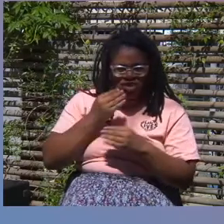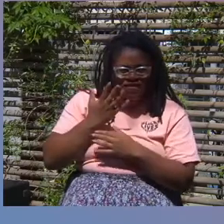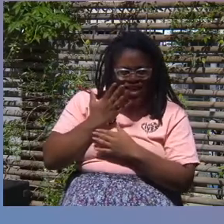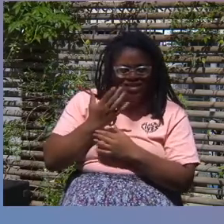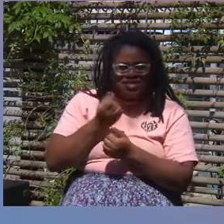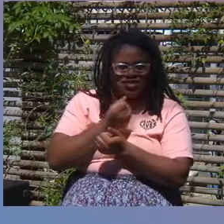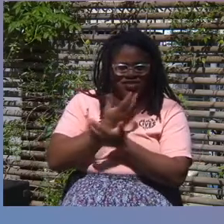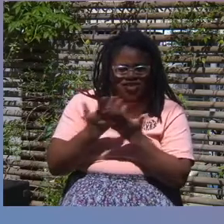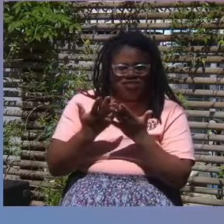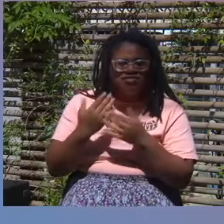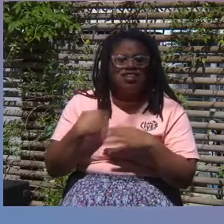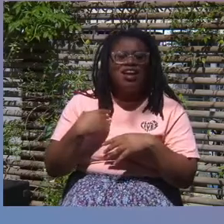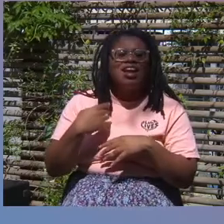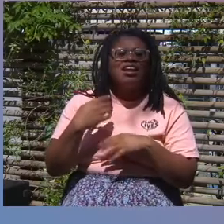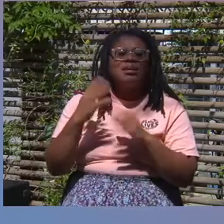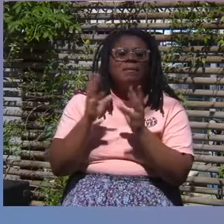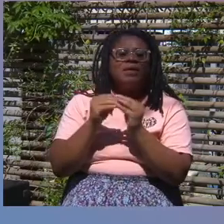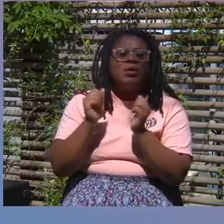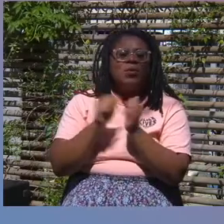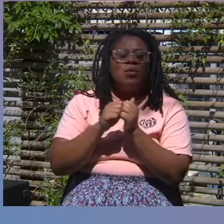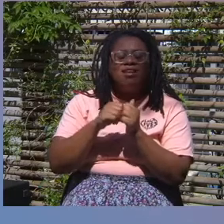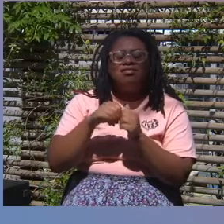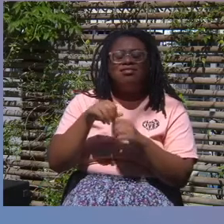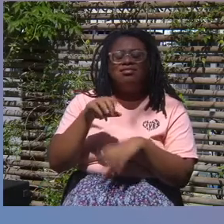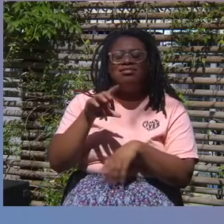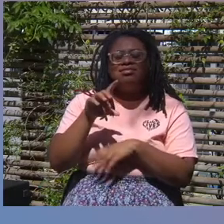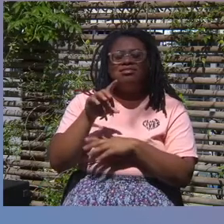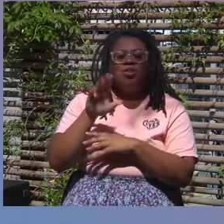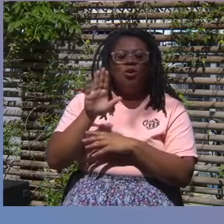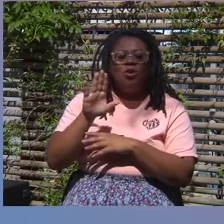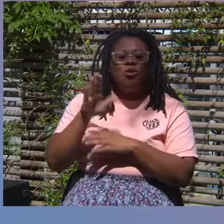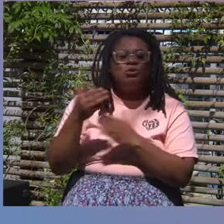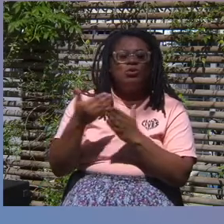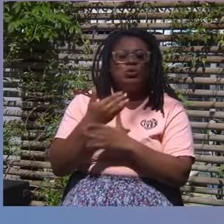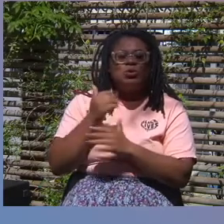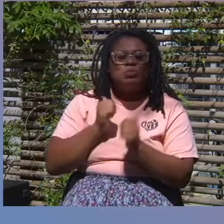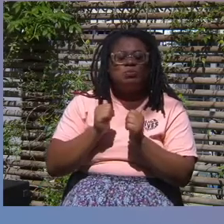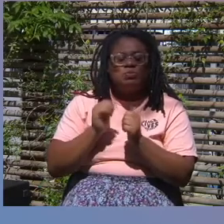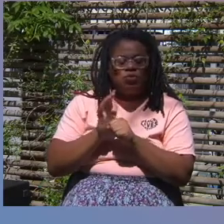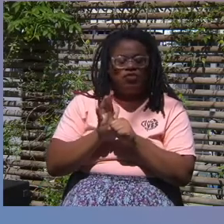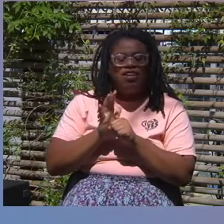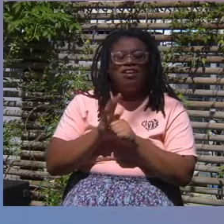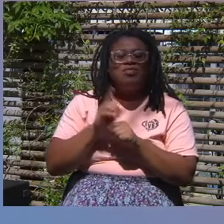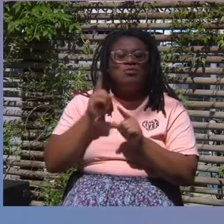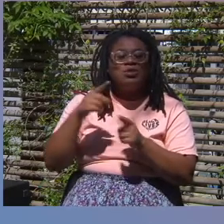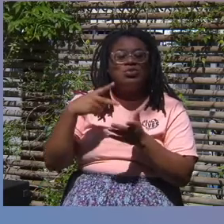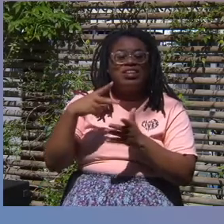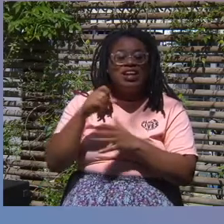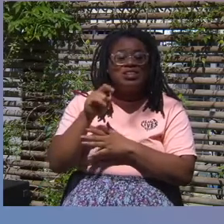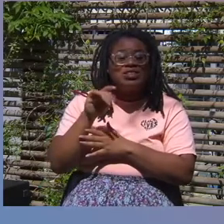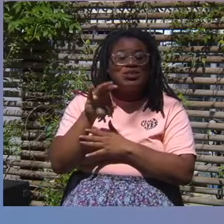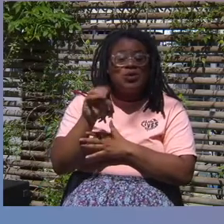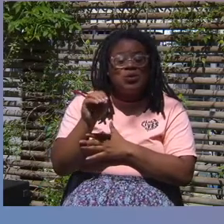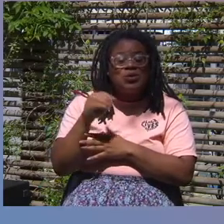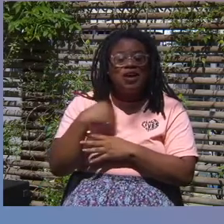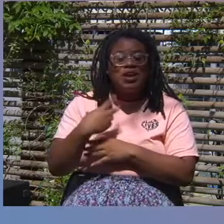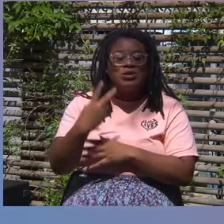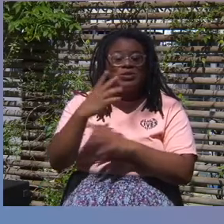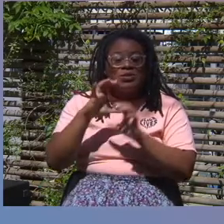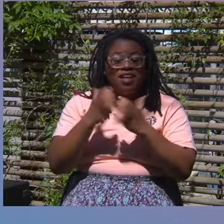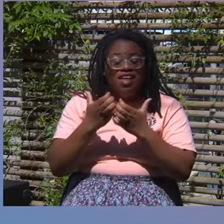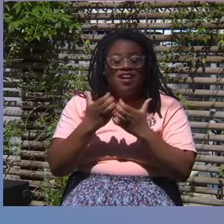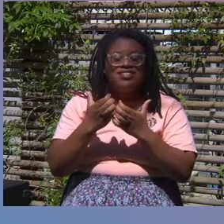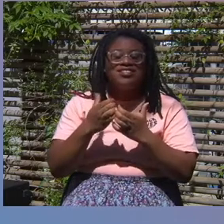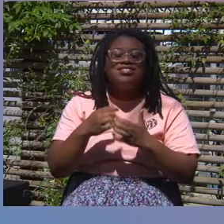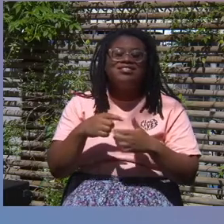Had a meeting with Dolly Parton about her new movie. Oh, wow. Went to the dance studio, and we had two classes,